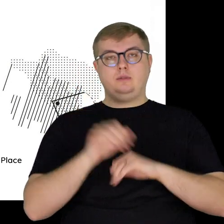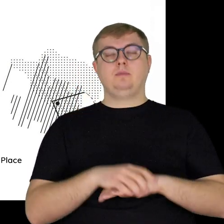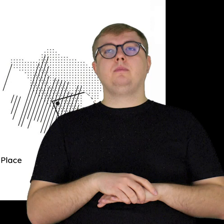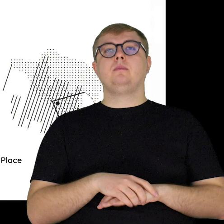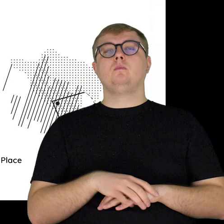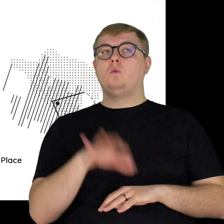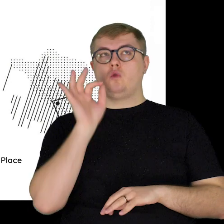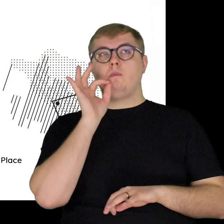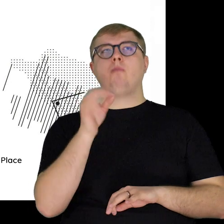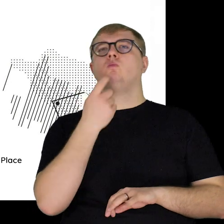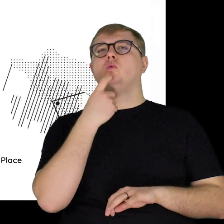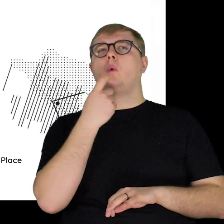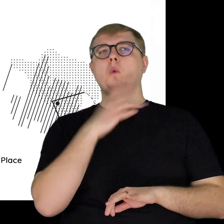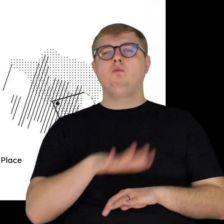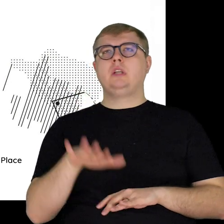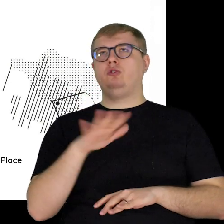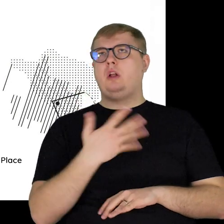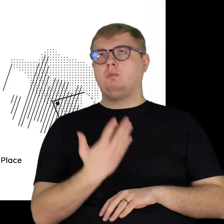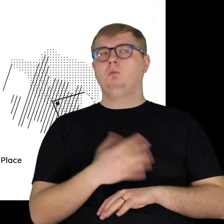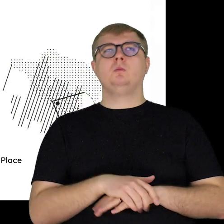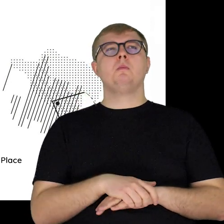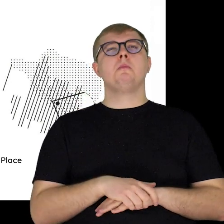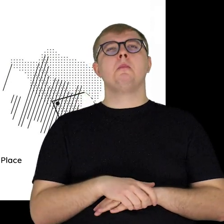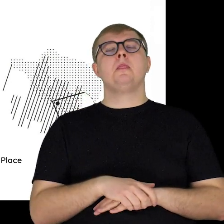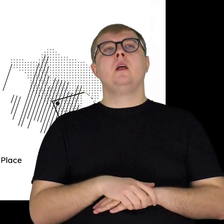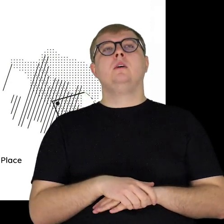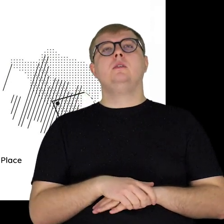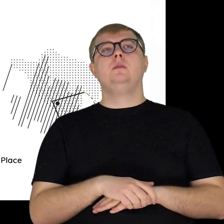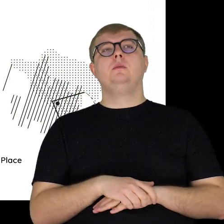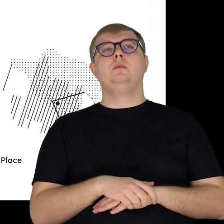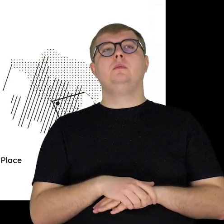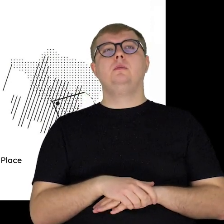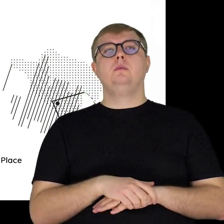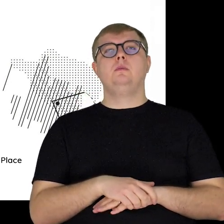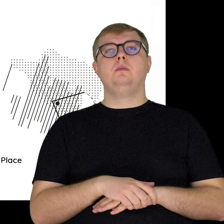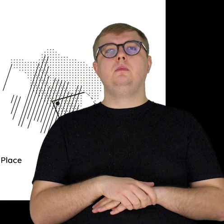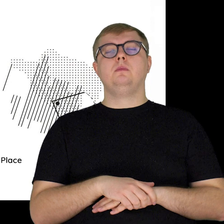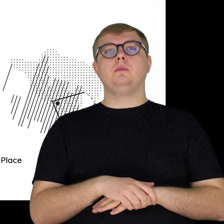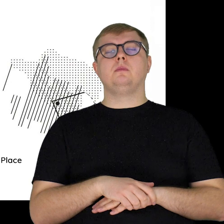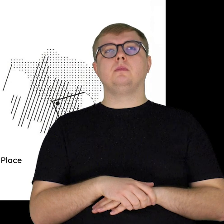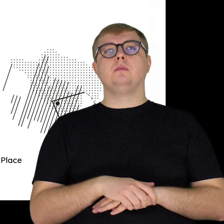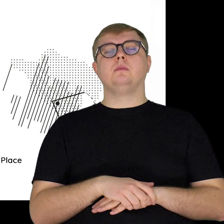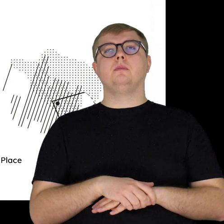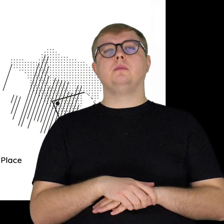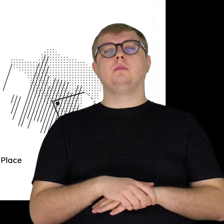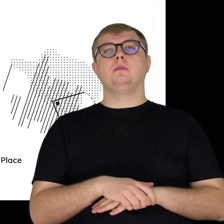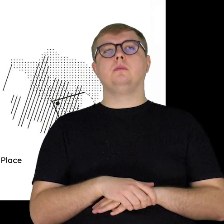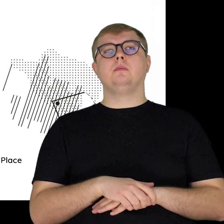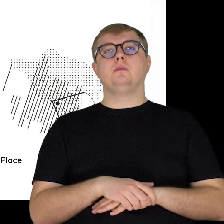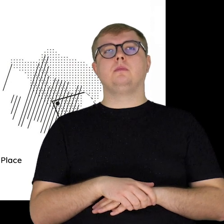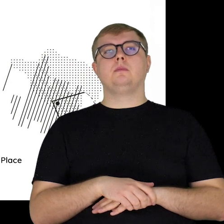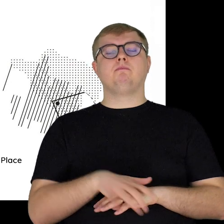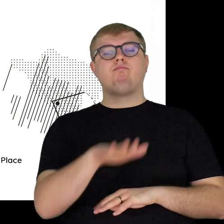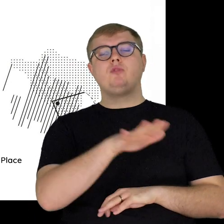We understand space as relational in the definition of some theorician